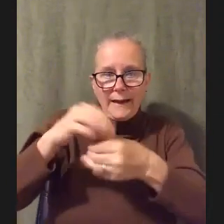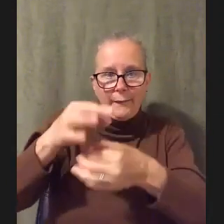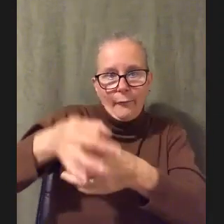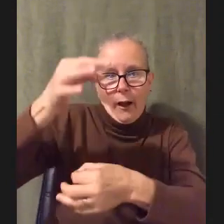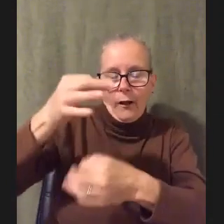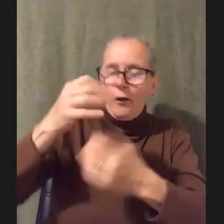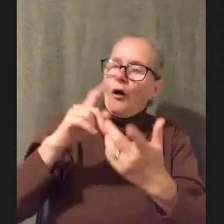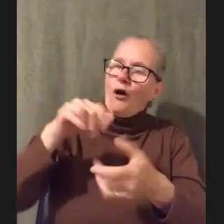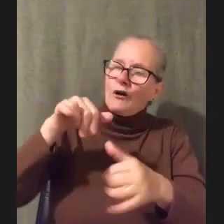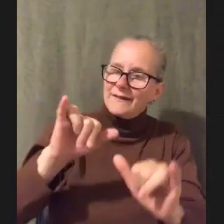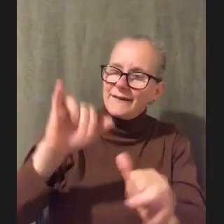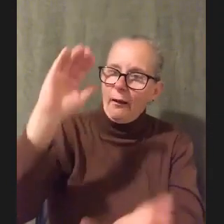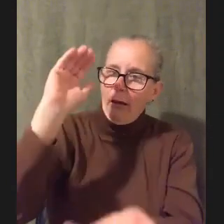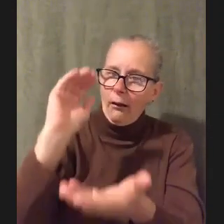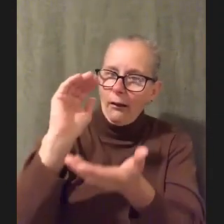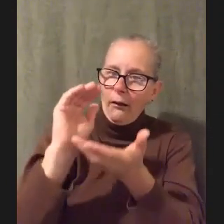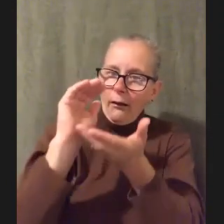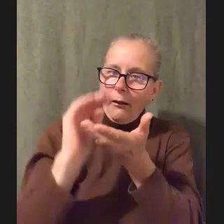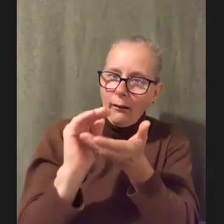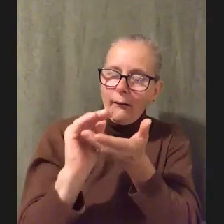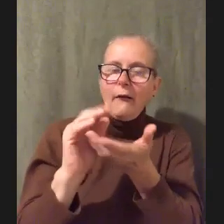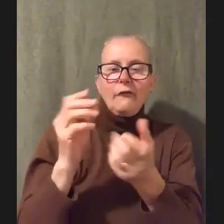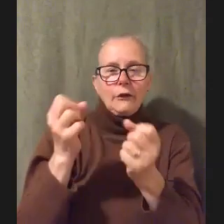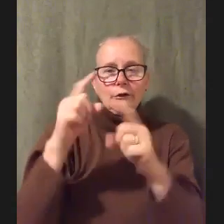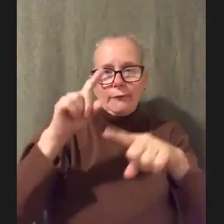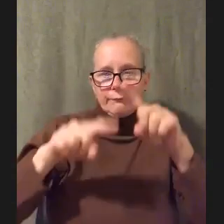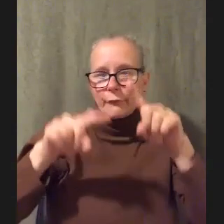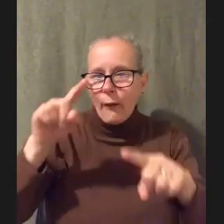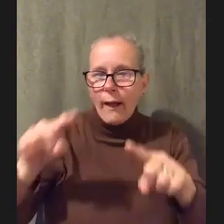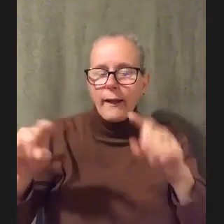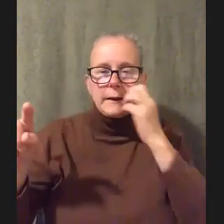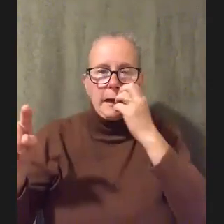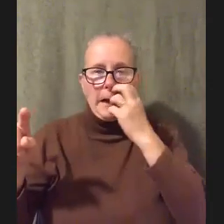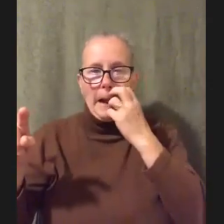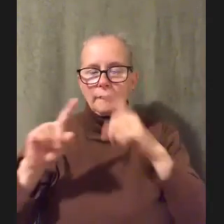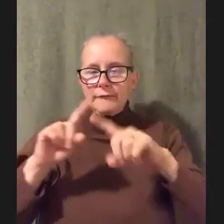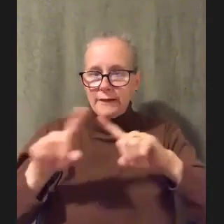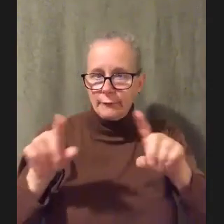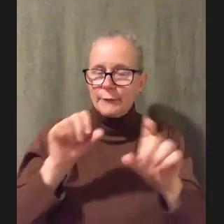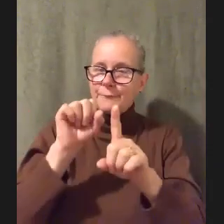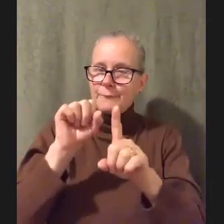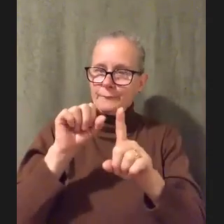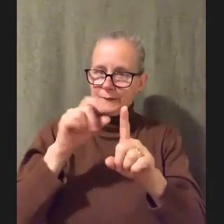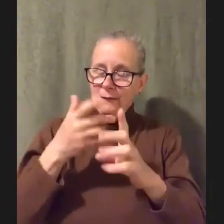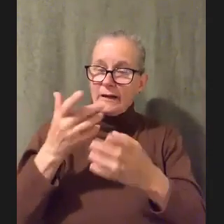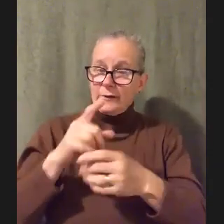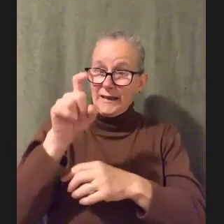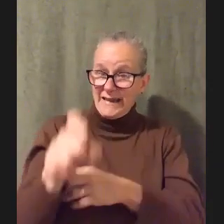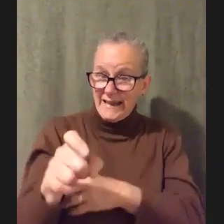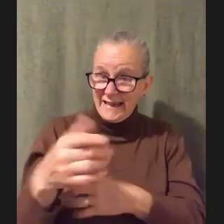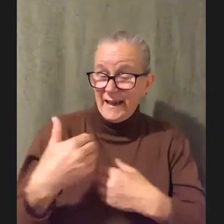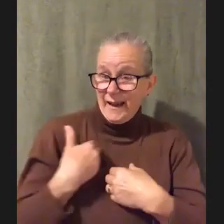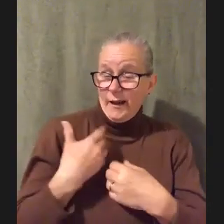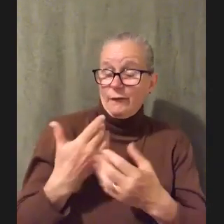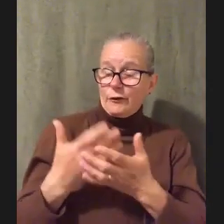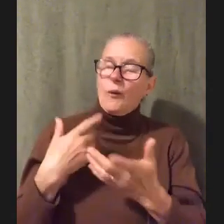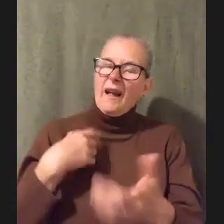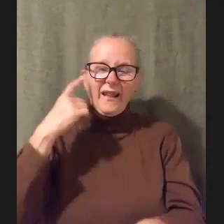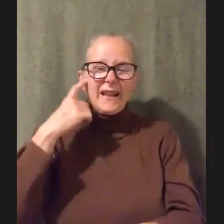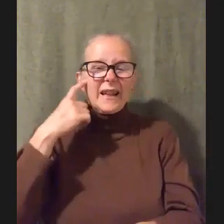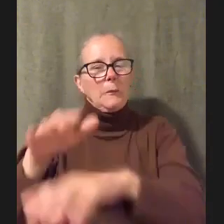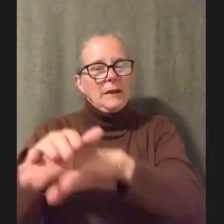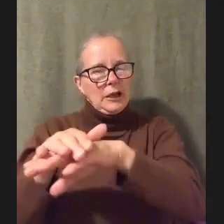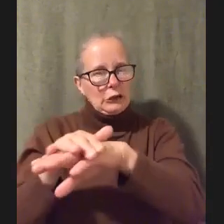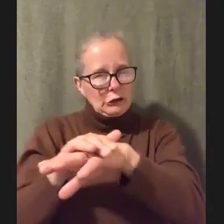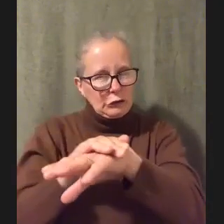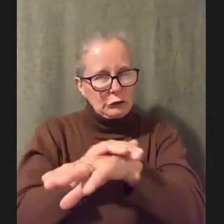short supply. So there's a whole range of conditions that need to be in place. So I think it's going to look like a slow rollout. I think we'll